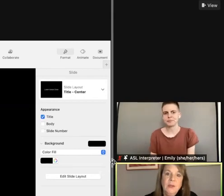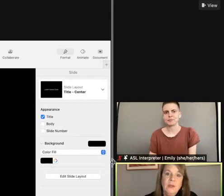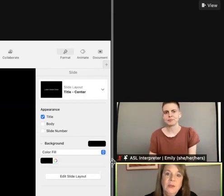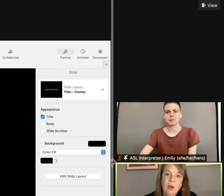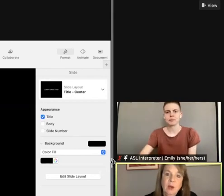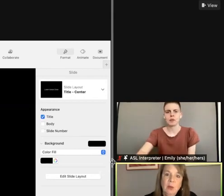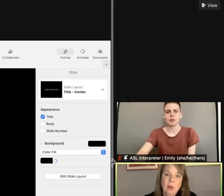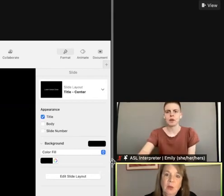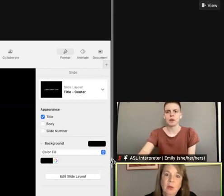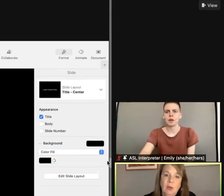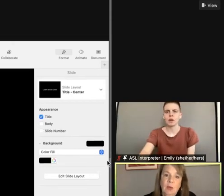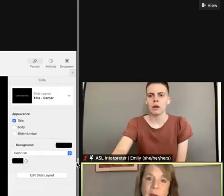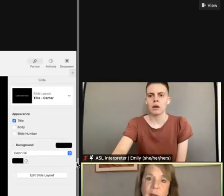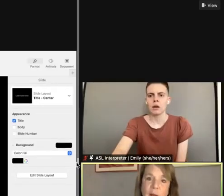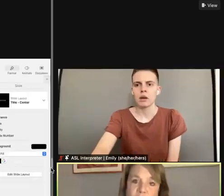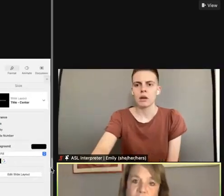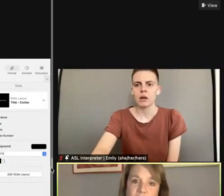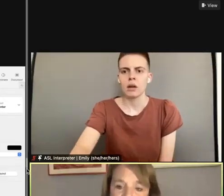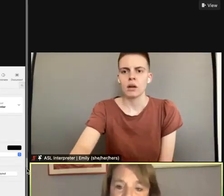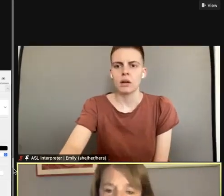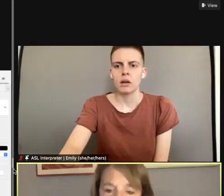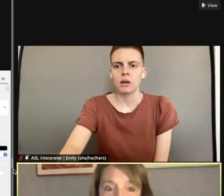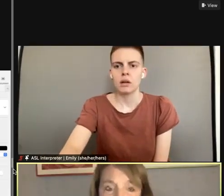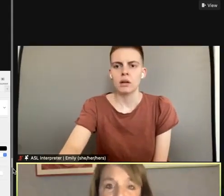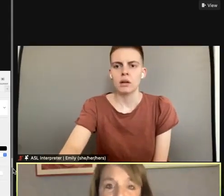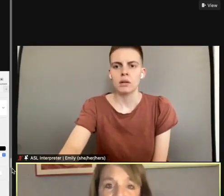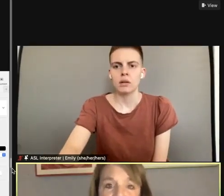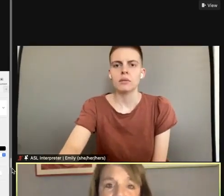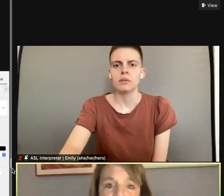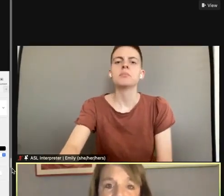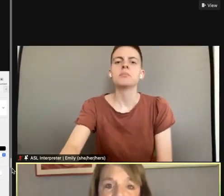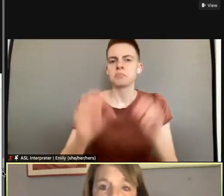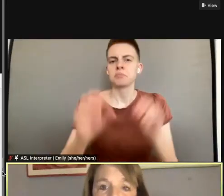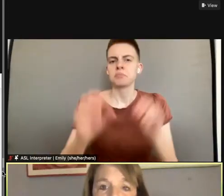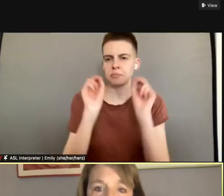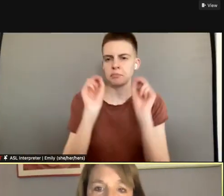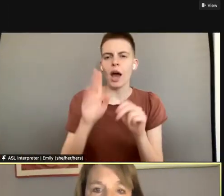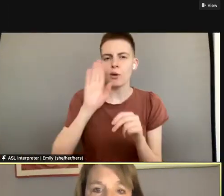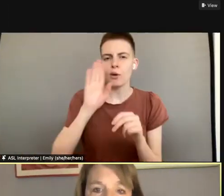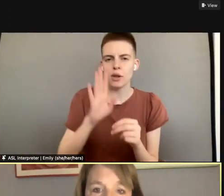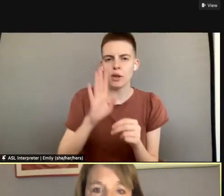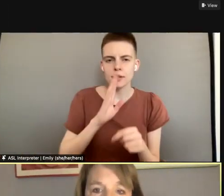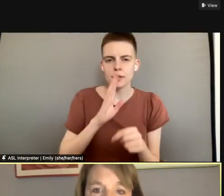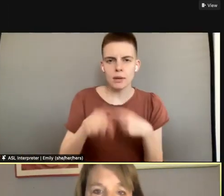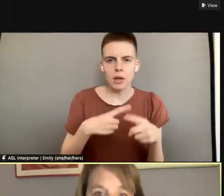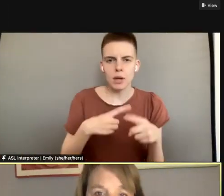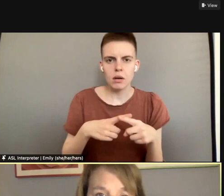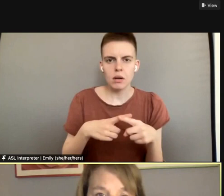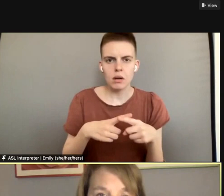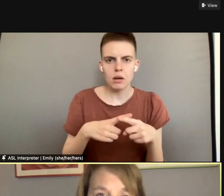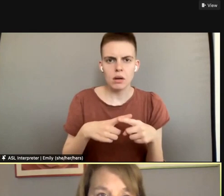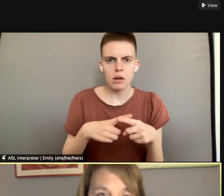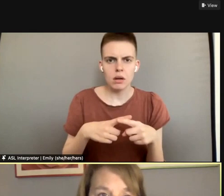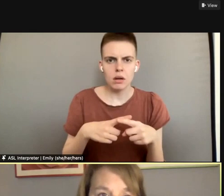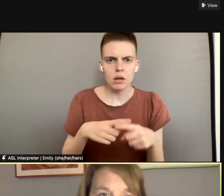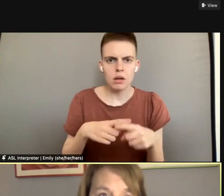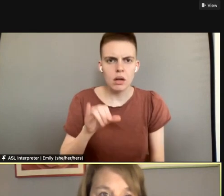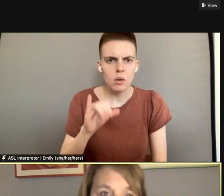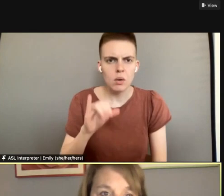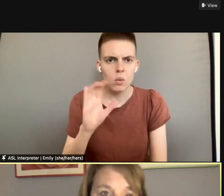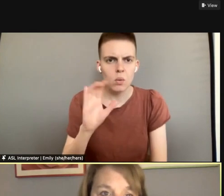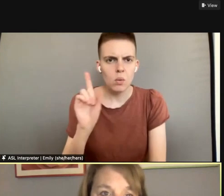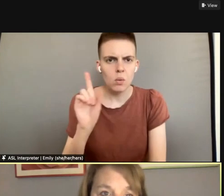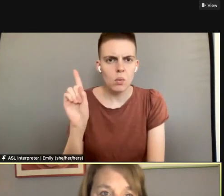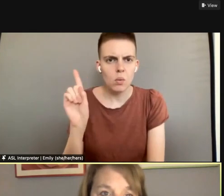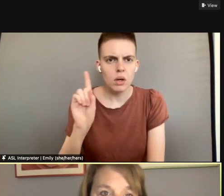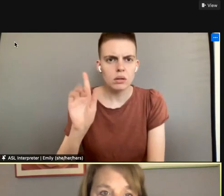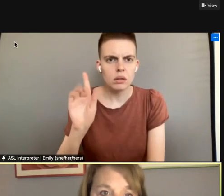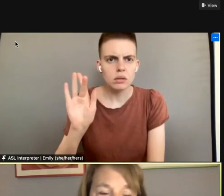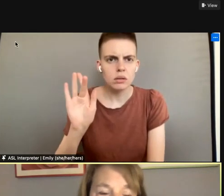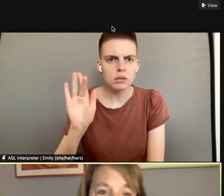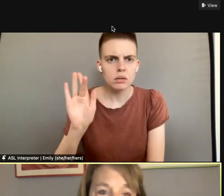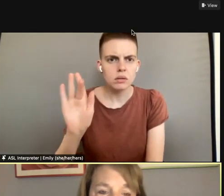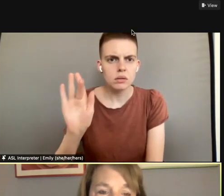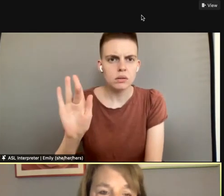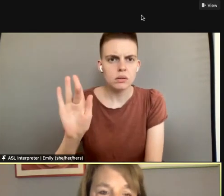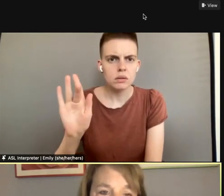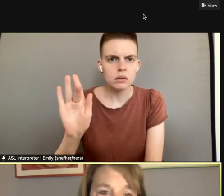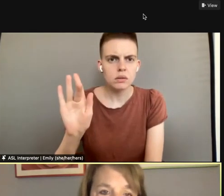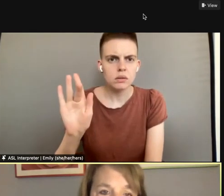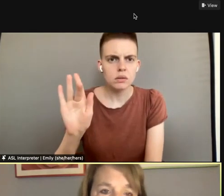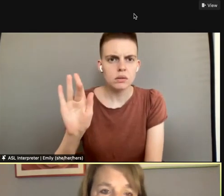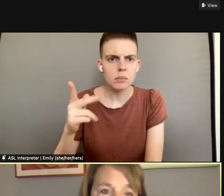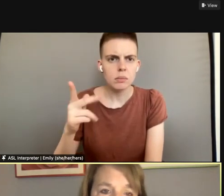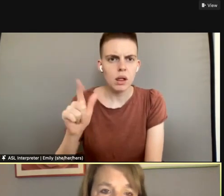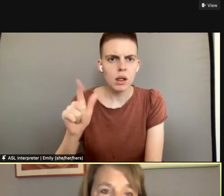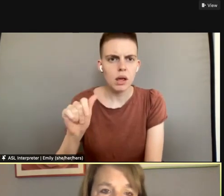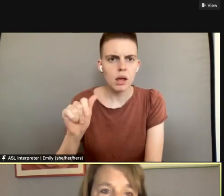So I want to talk about, this is interesting. I can't find the little thingy. There's so